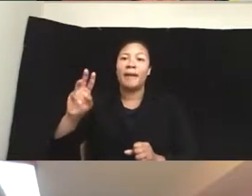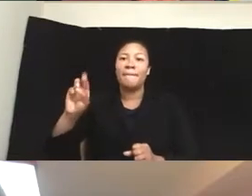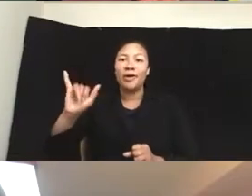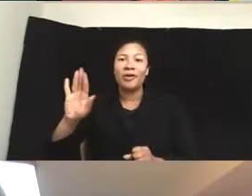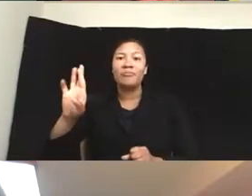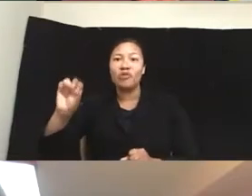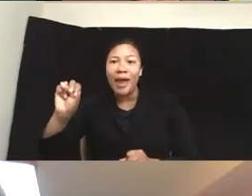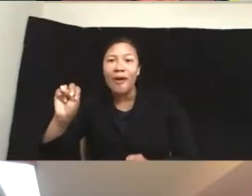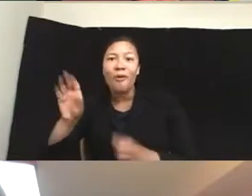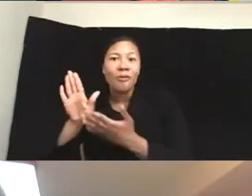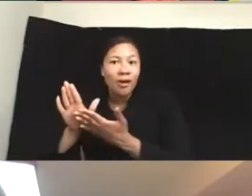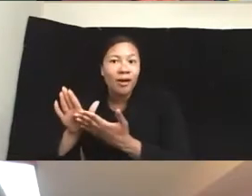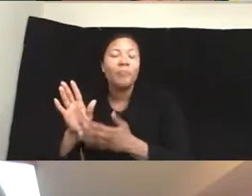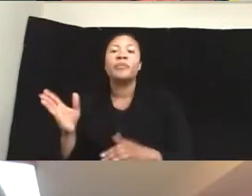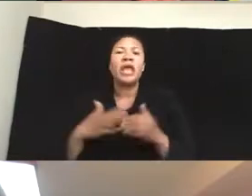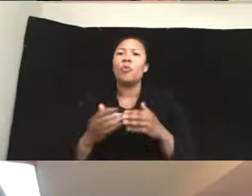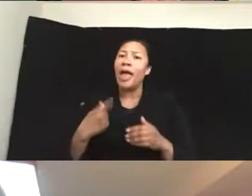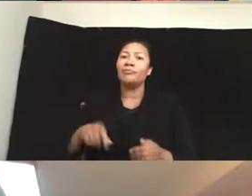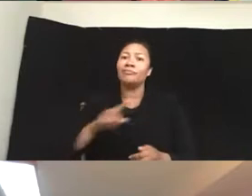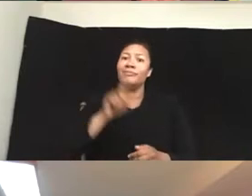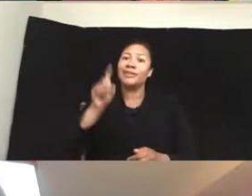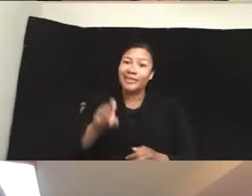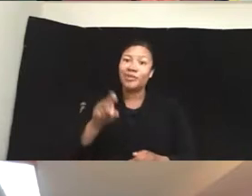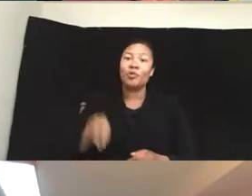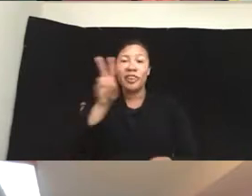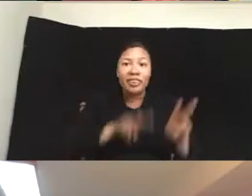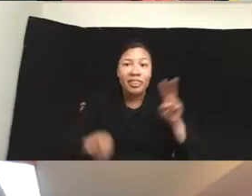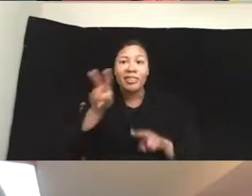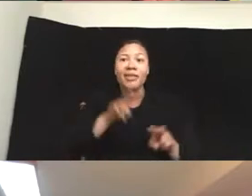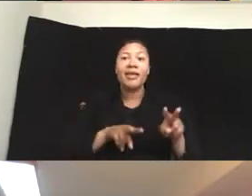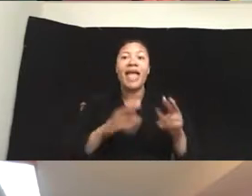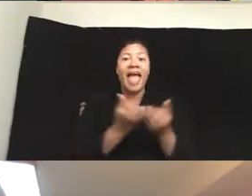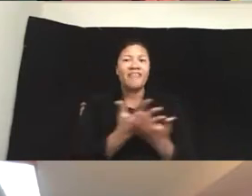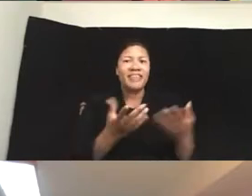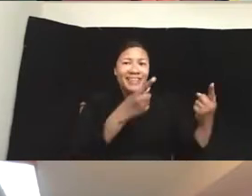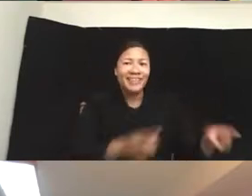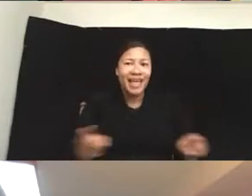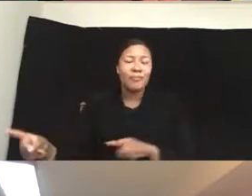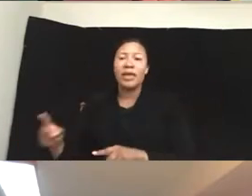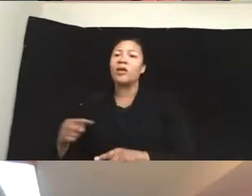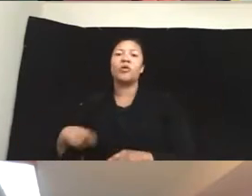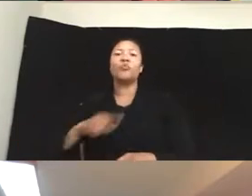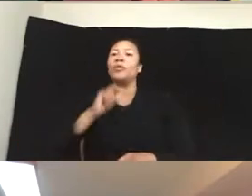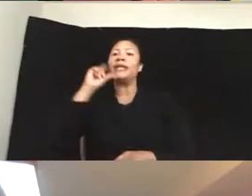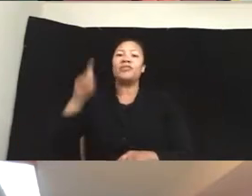to look at all the different things that are happening and not be afraid to cite those things.